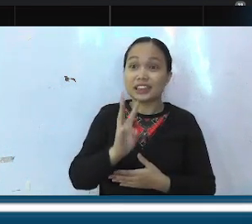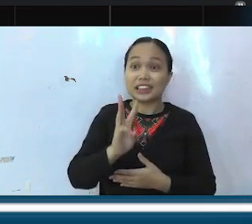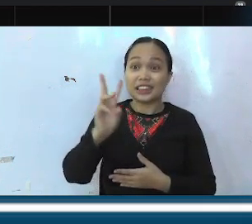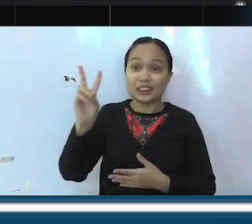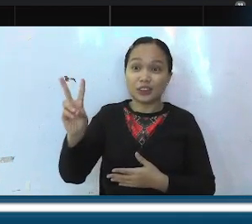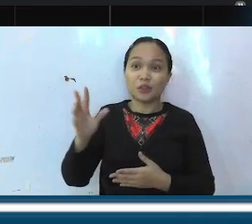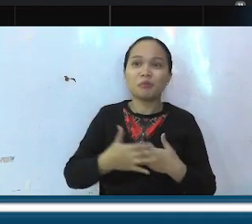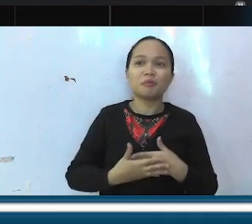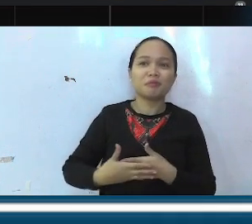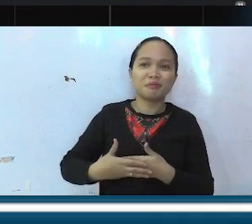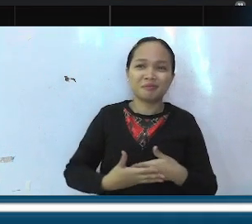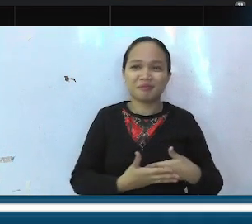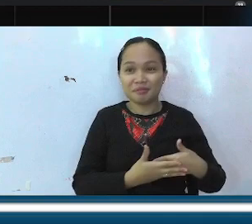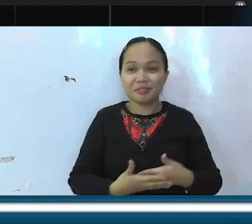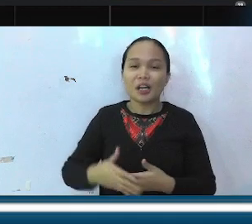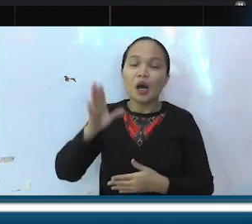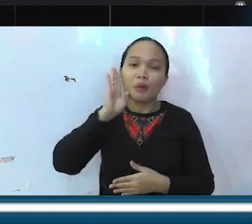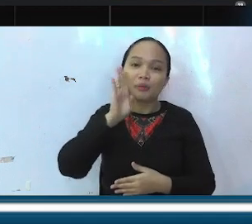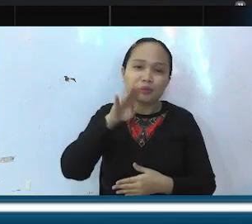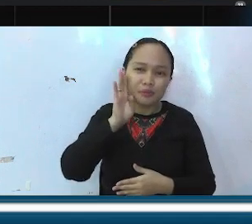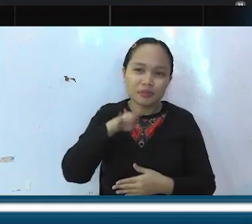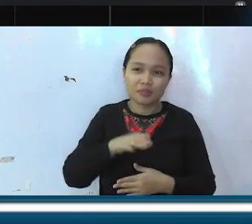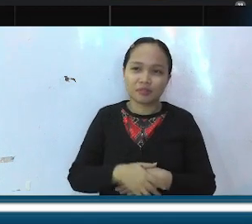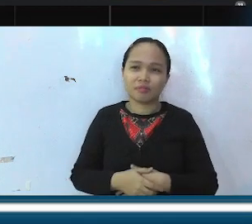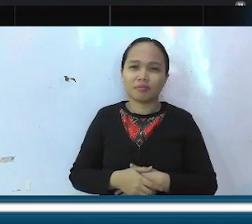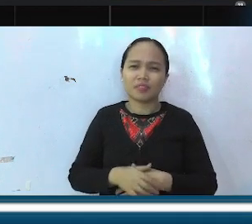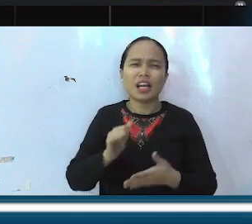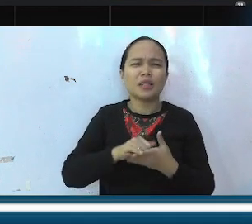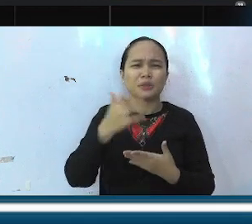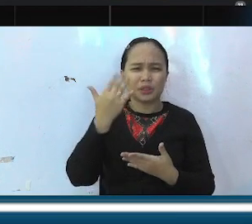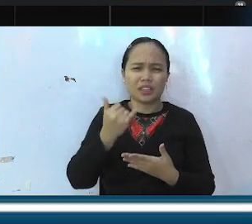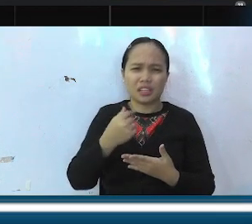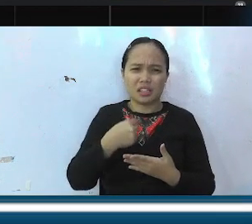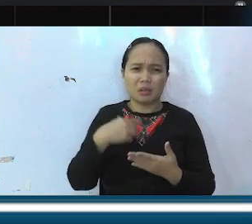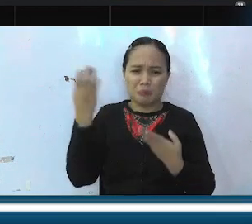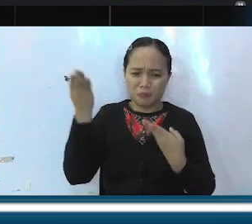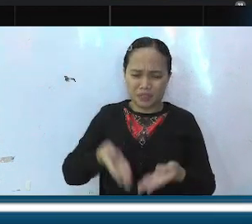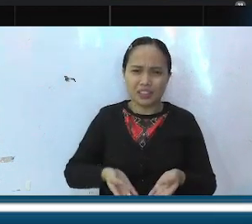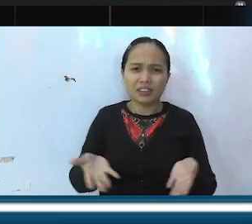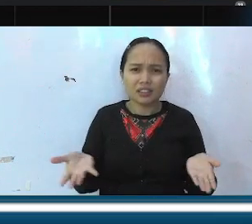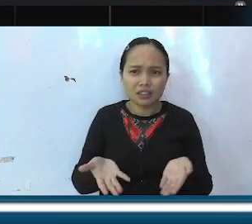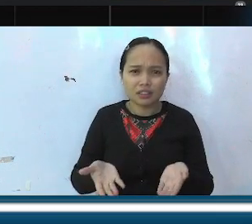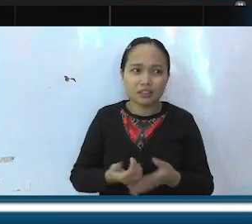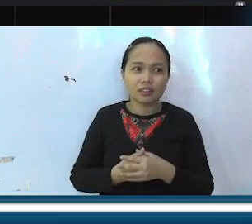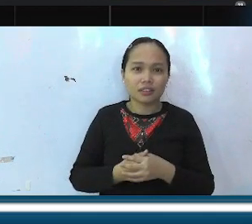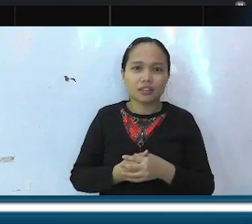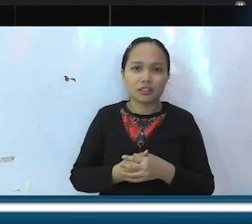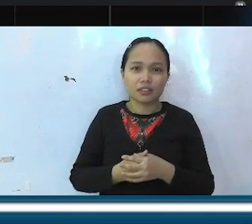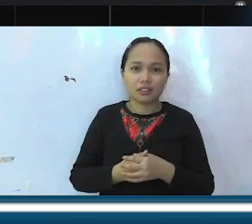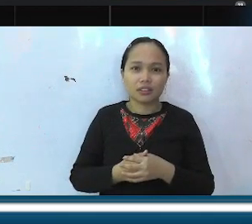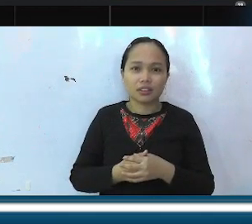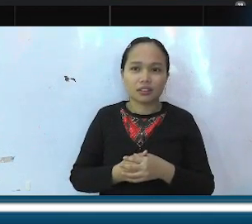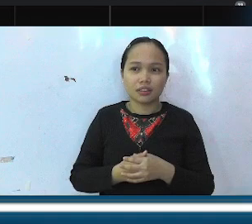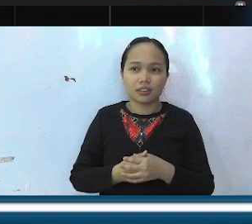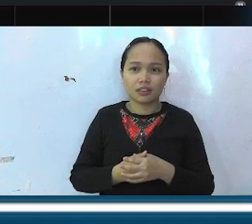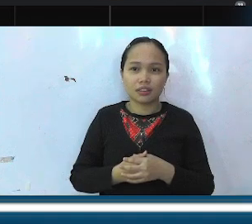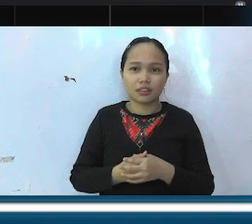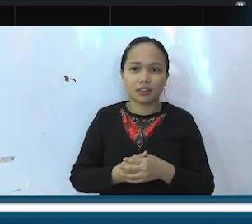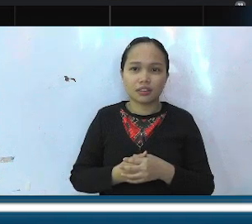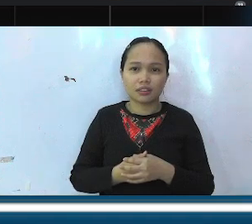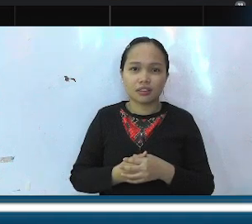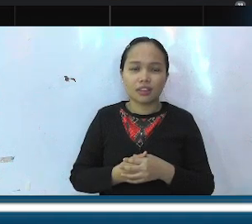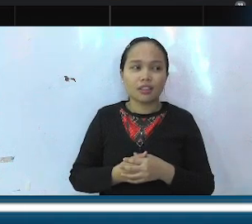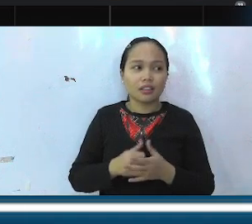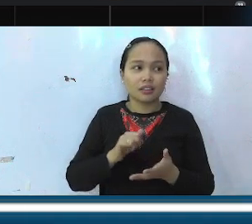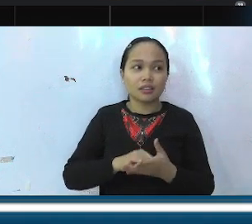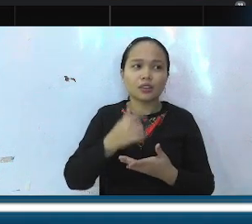6'2 baby. You see, you know, akalain niyo yan, dinala niya pa dito. Huh? Naintindihan niyo ba? You see,